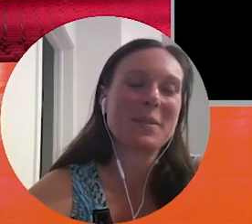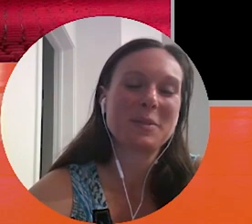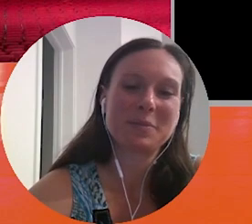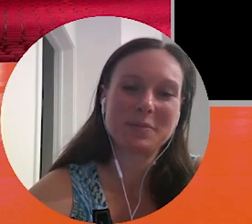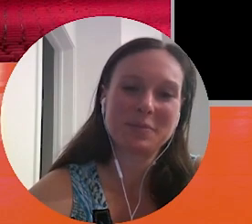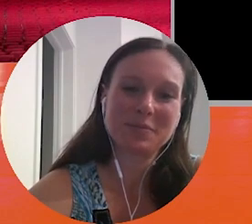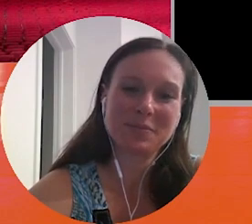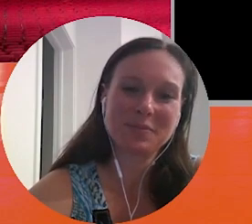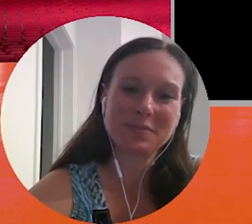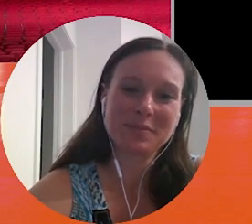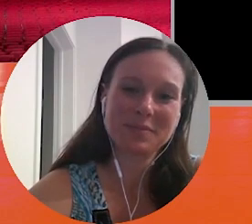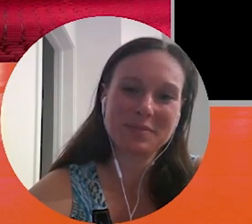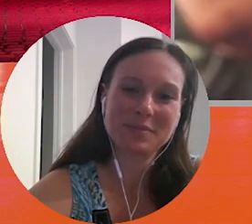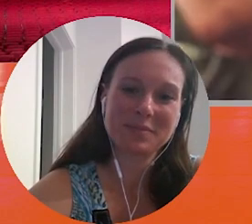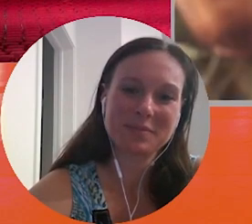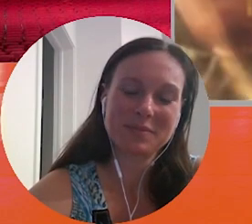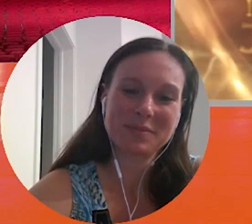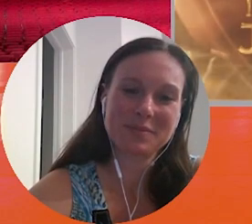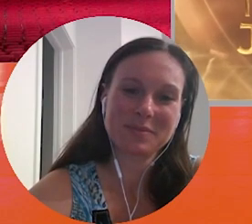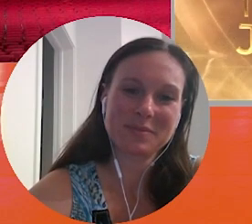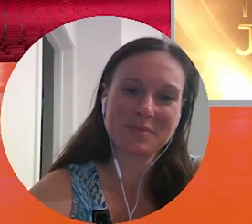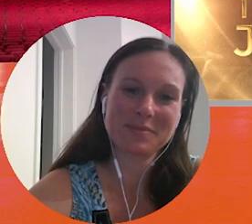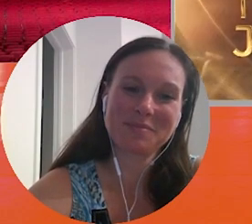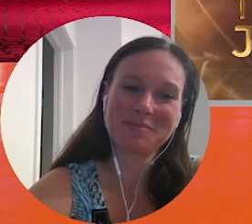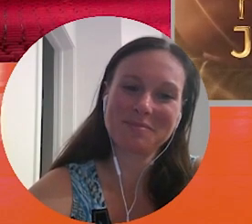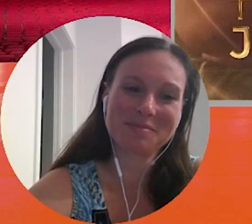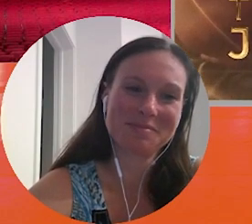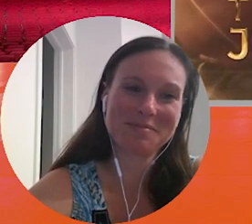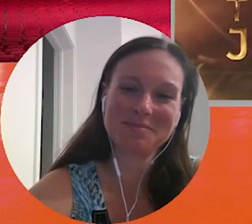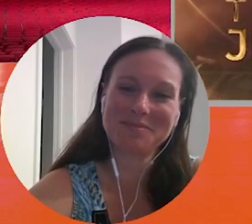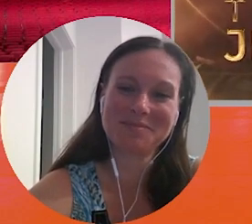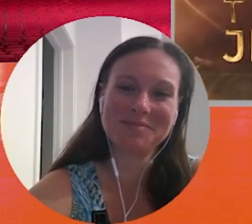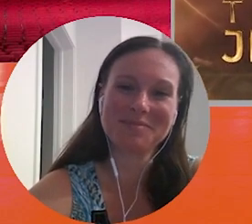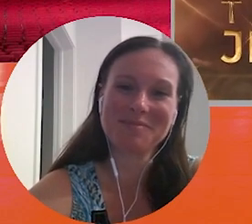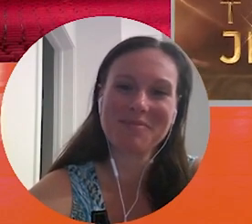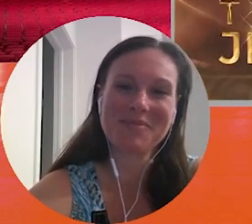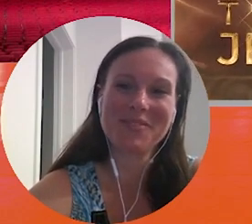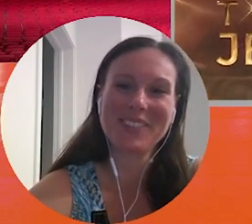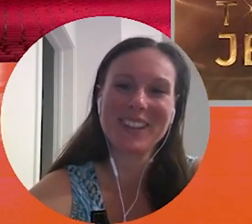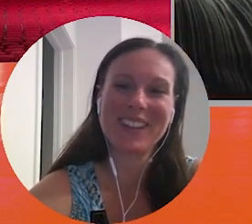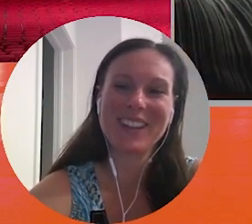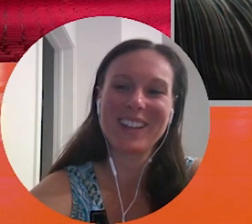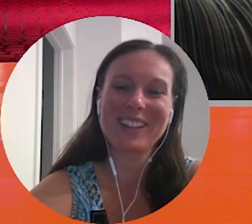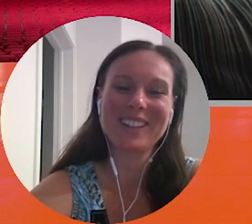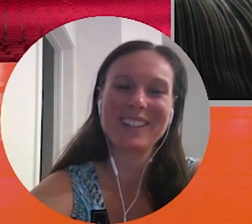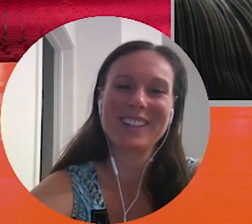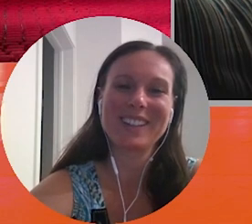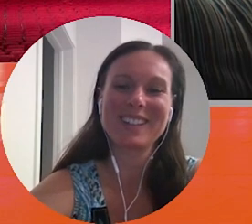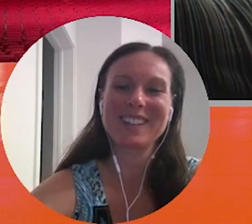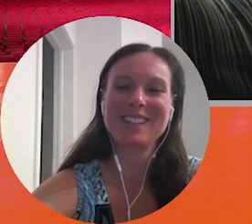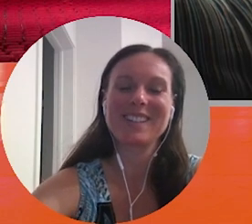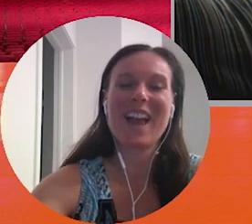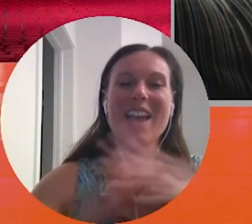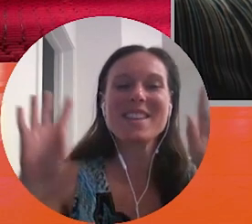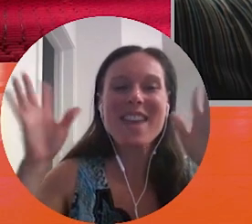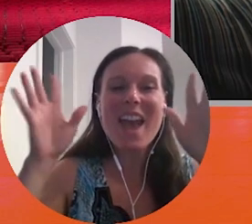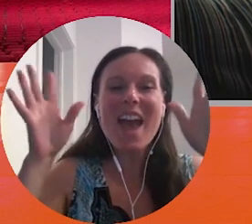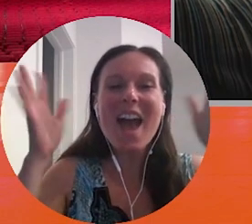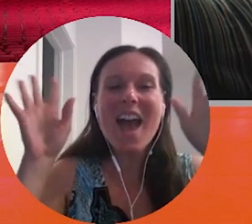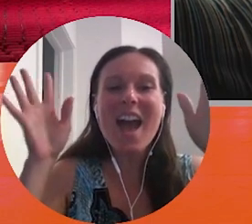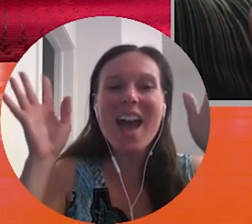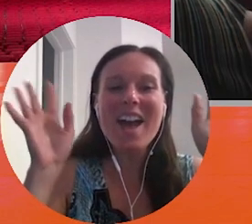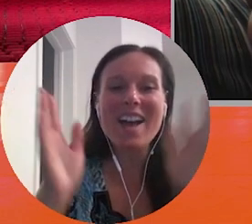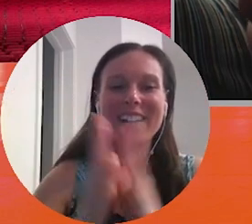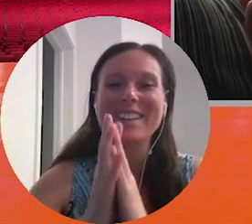getting my wisdom teeth out. Jennifer Masumba, The Roommates. I would appreciate it if